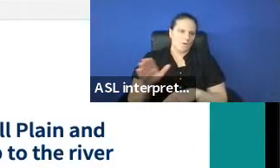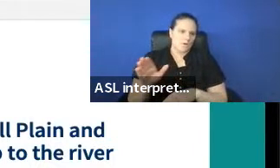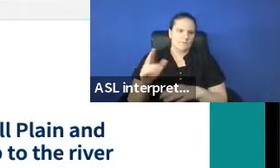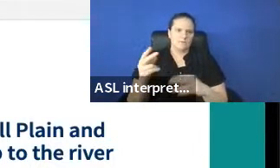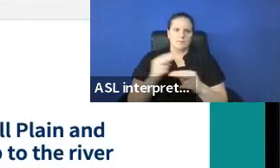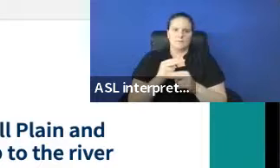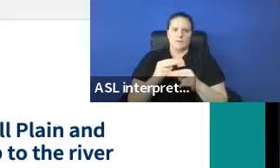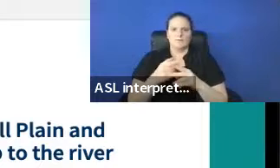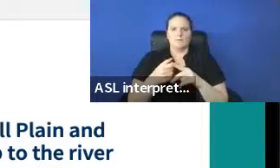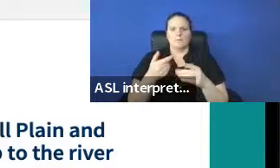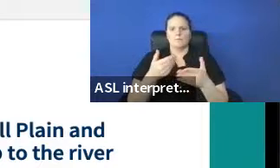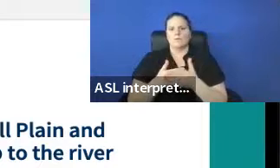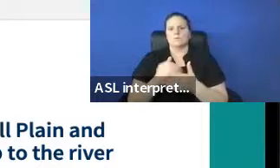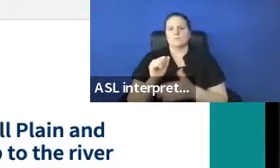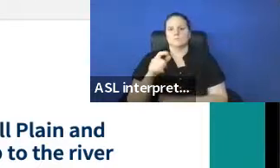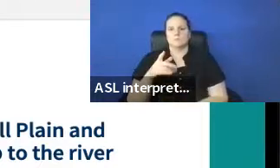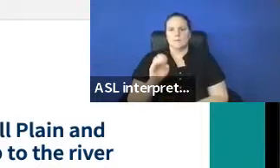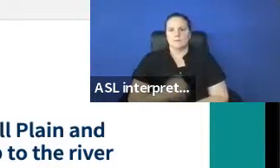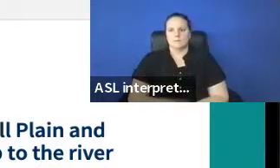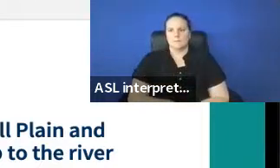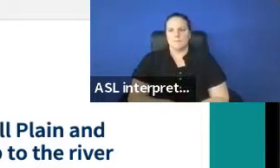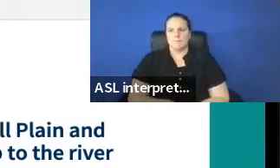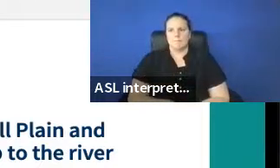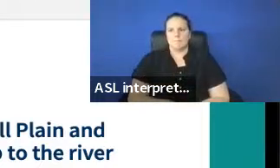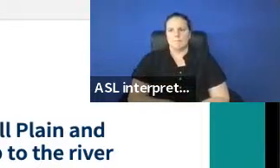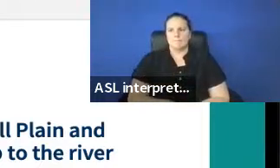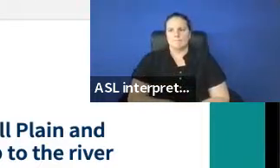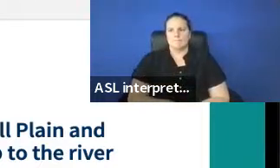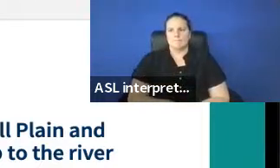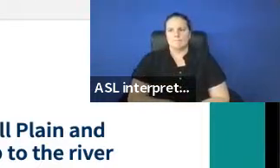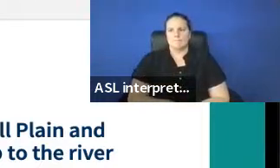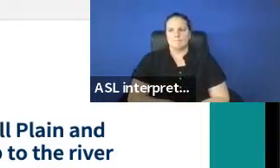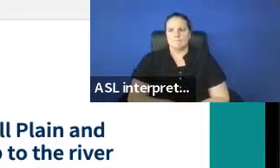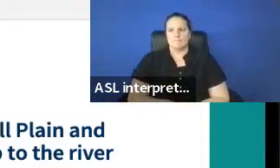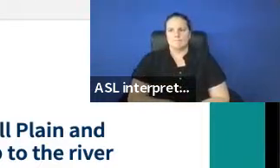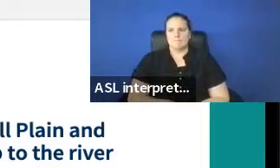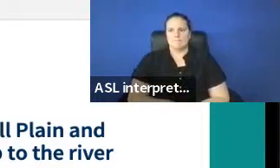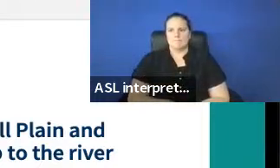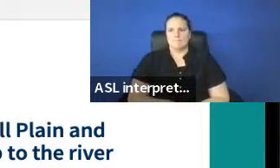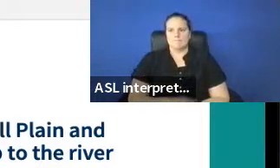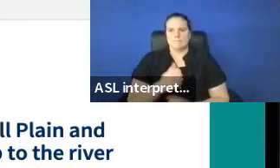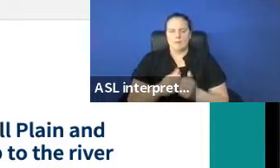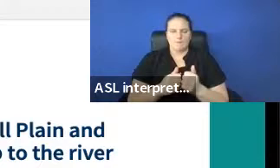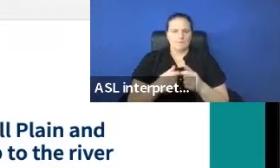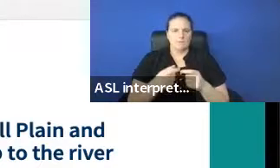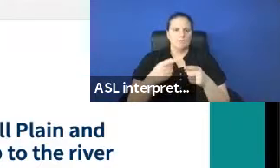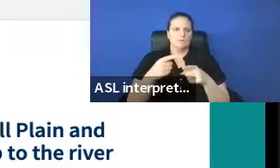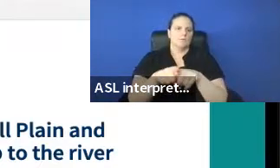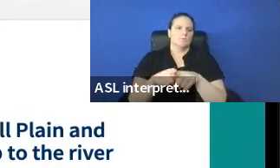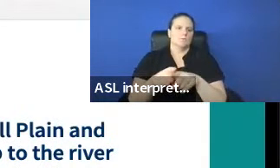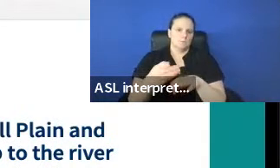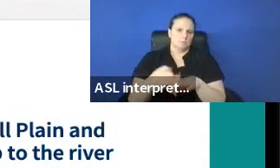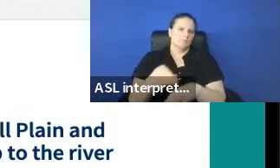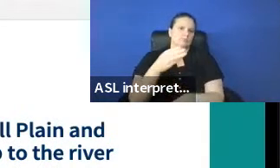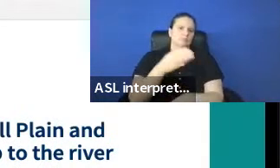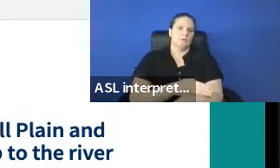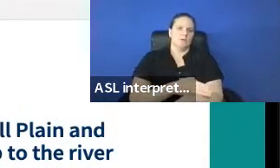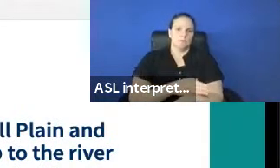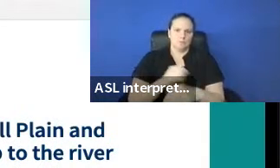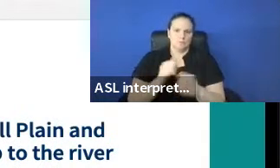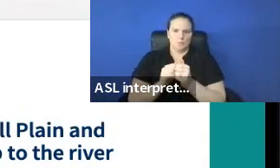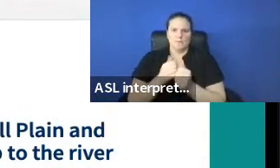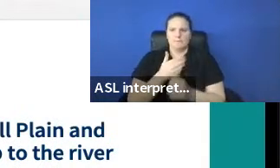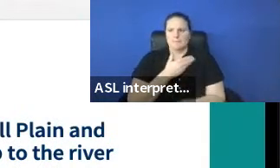to closely spaced interchanges. And every crossing would be enhanced with